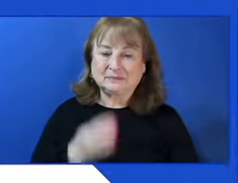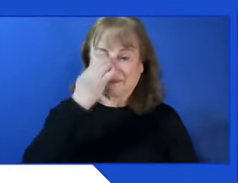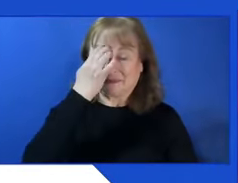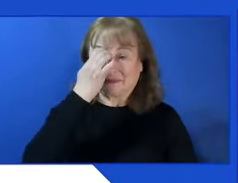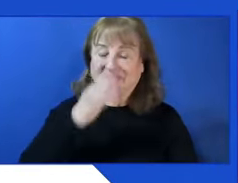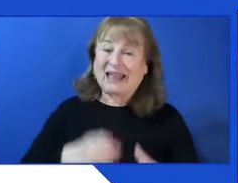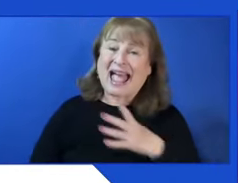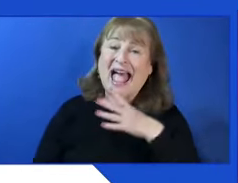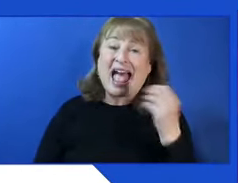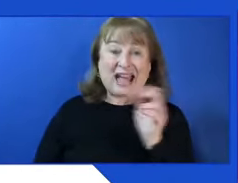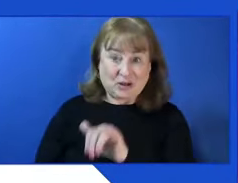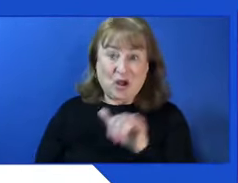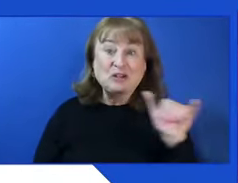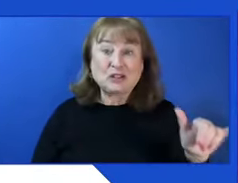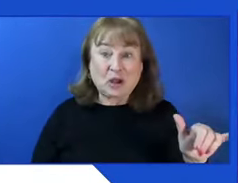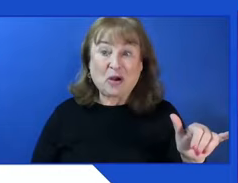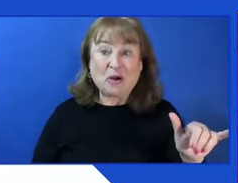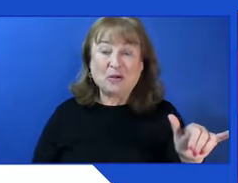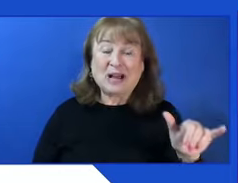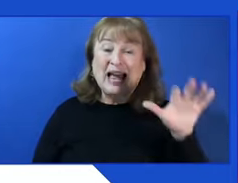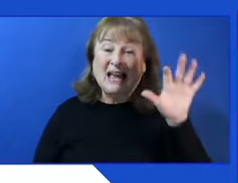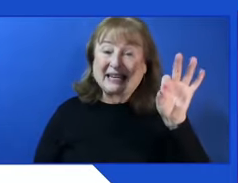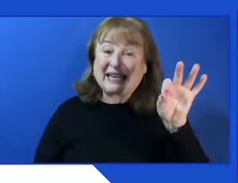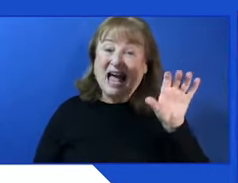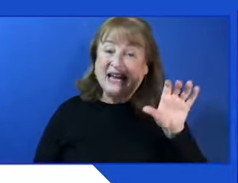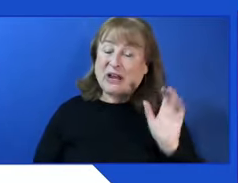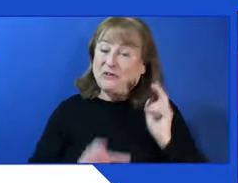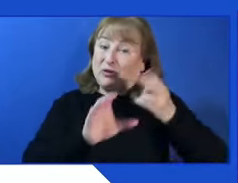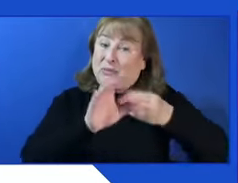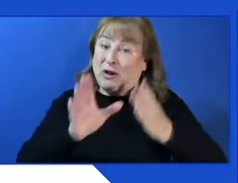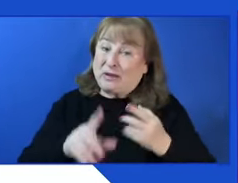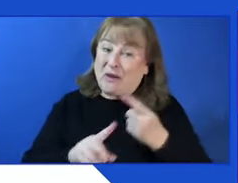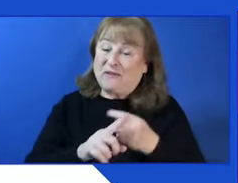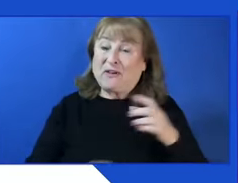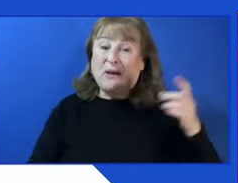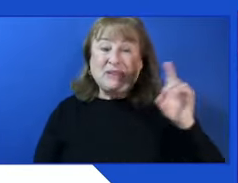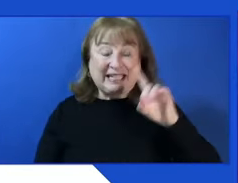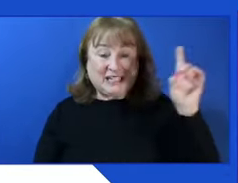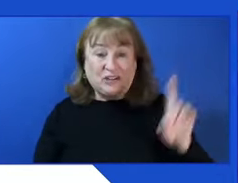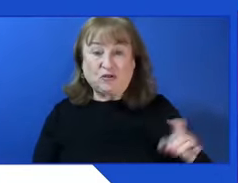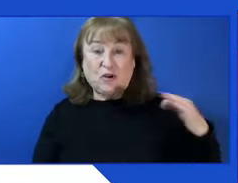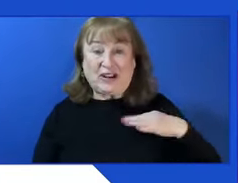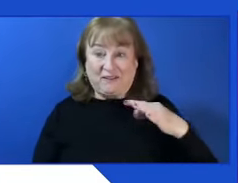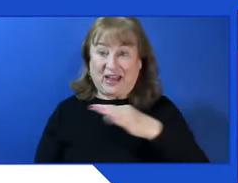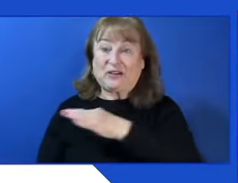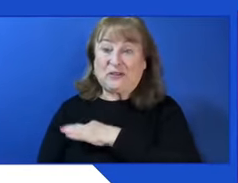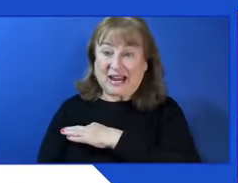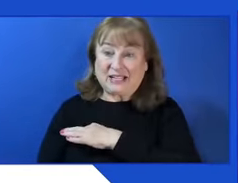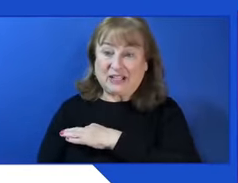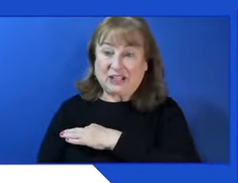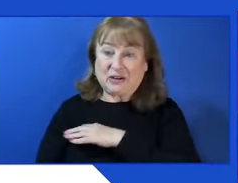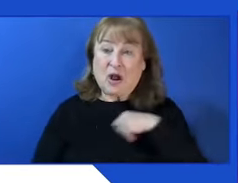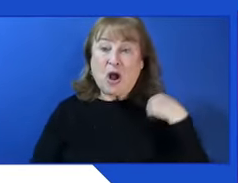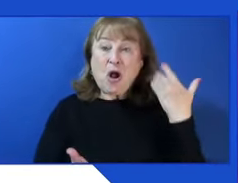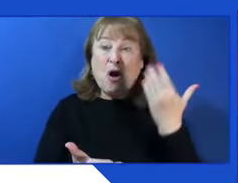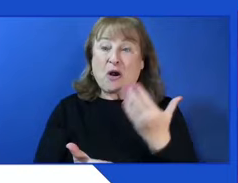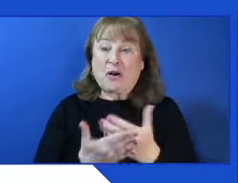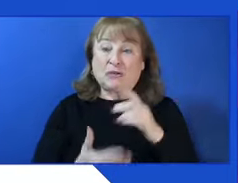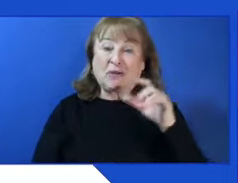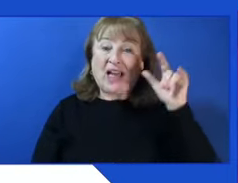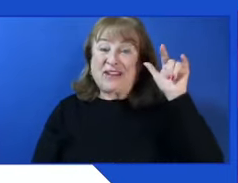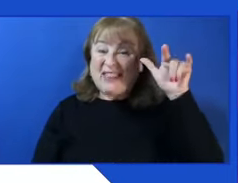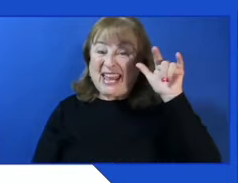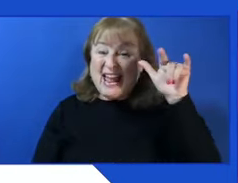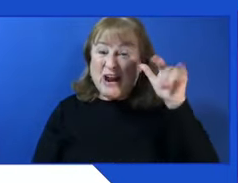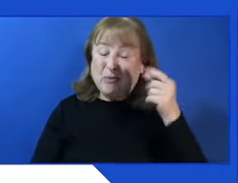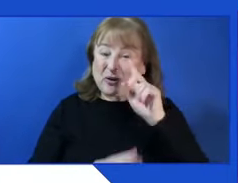And there are also 900 participants from the Detroit Federation who arrived at the Dulles Airport a